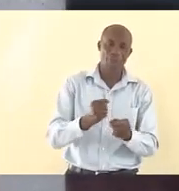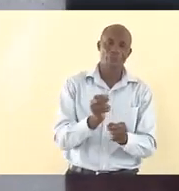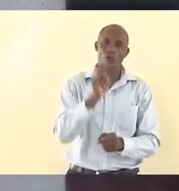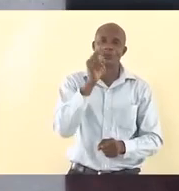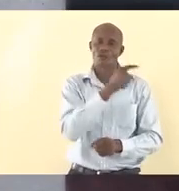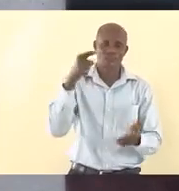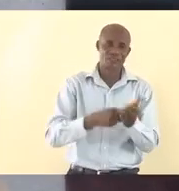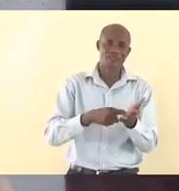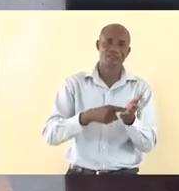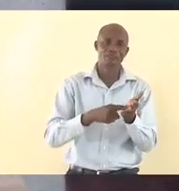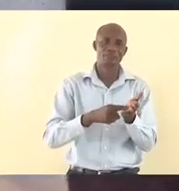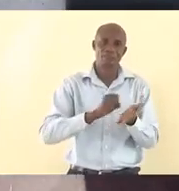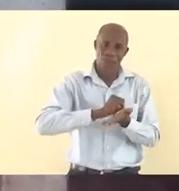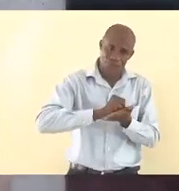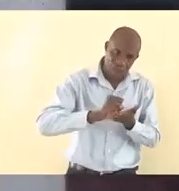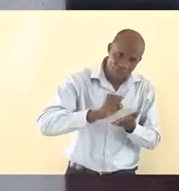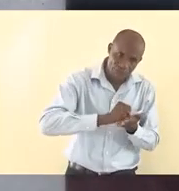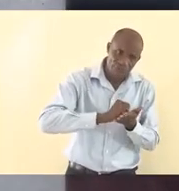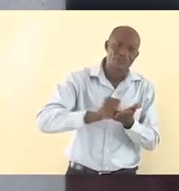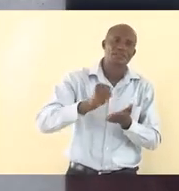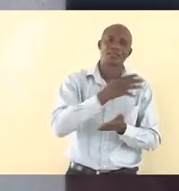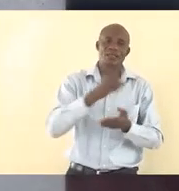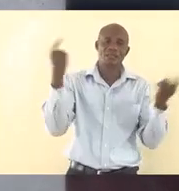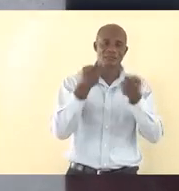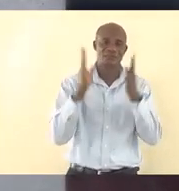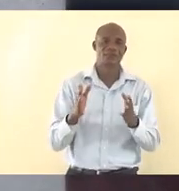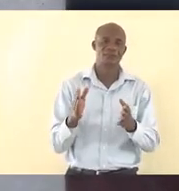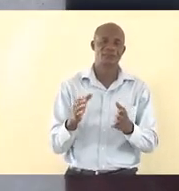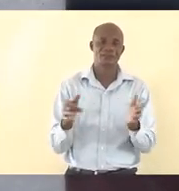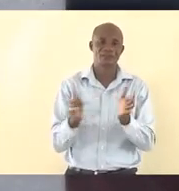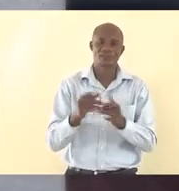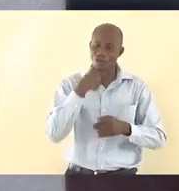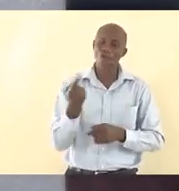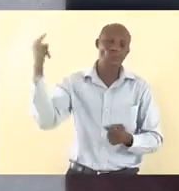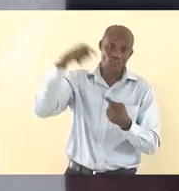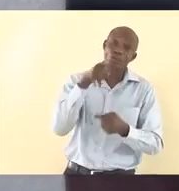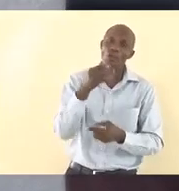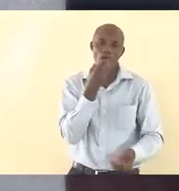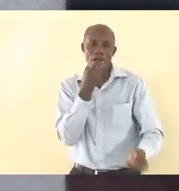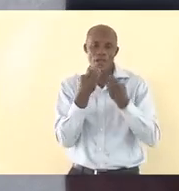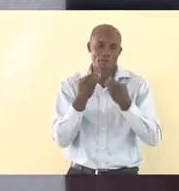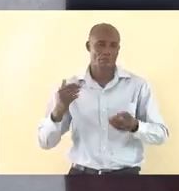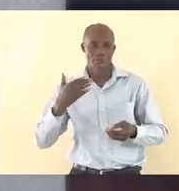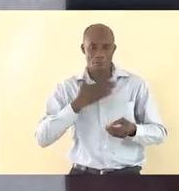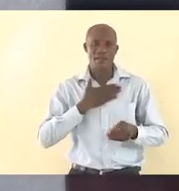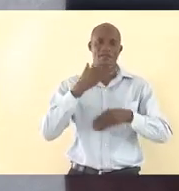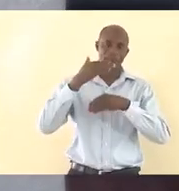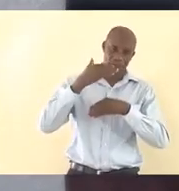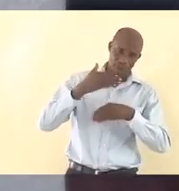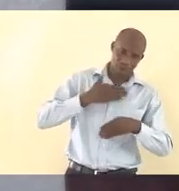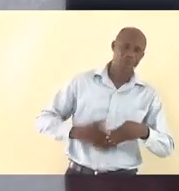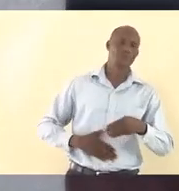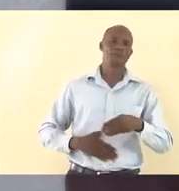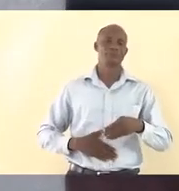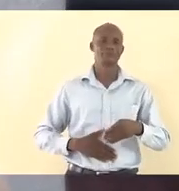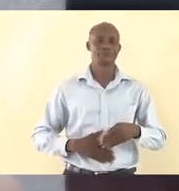Jesus says, unless you eat my body and drink my blood. These are serious implications for all of us. Serious implications.